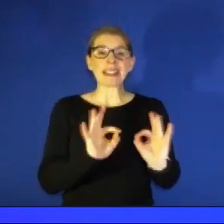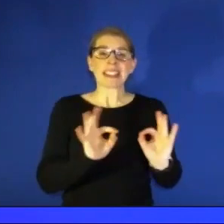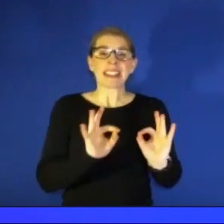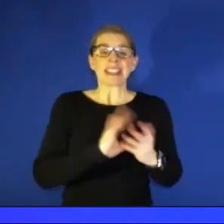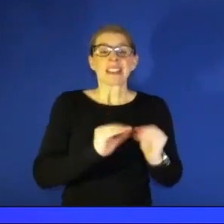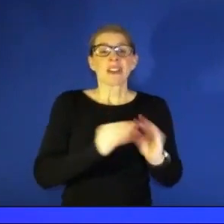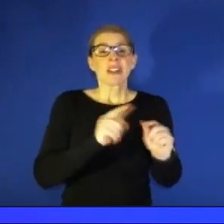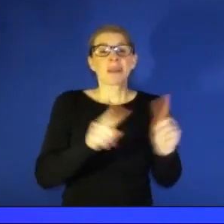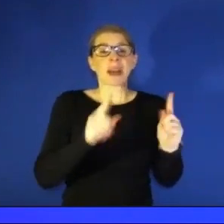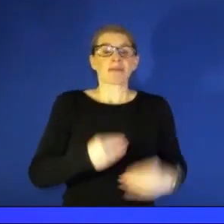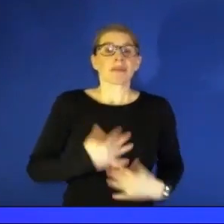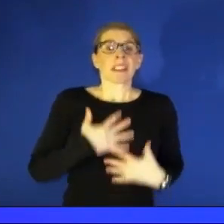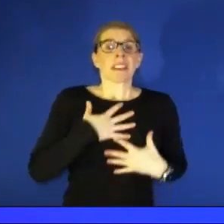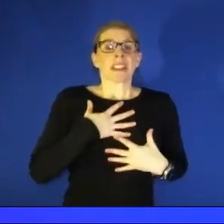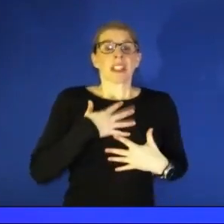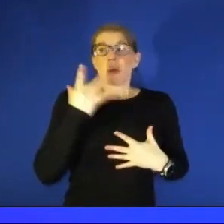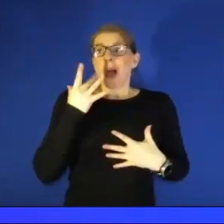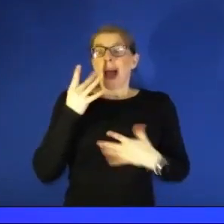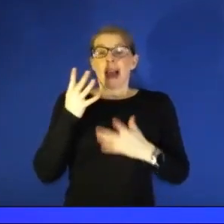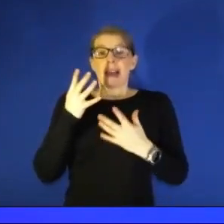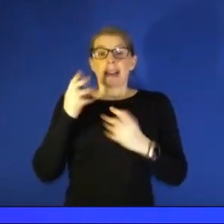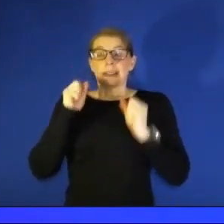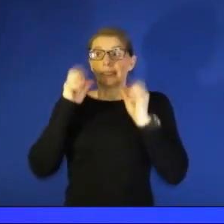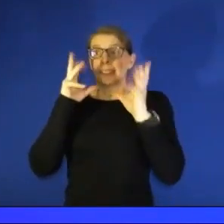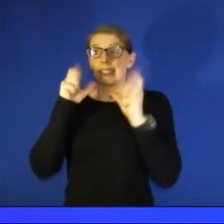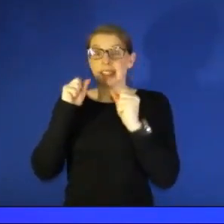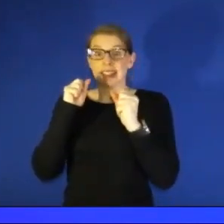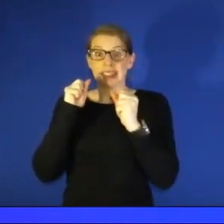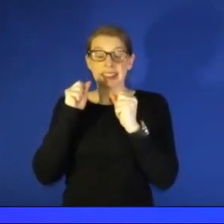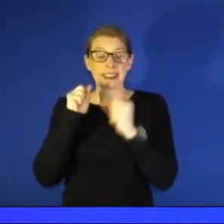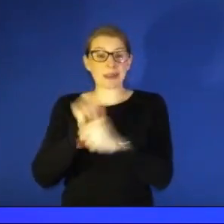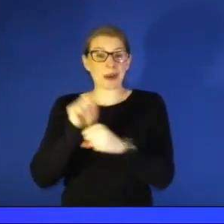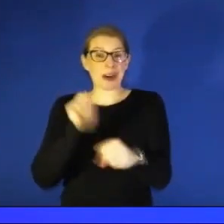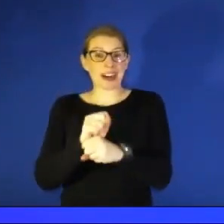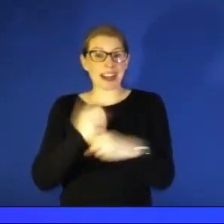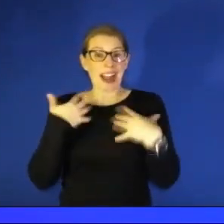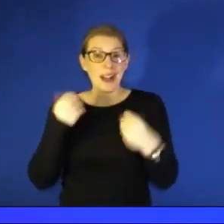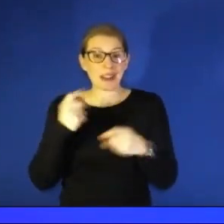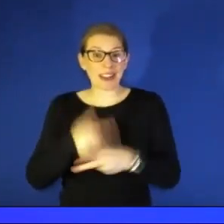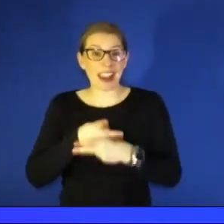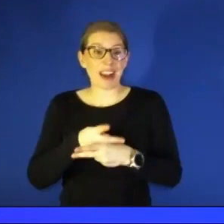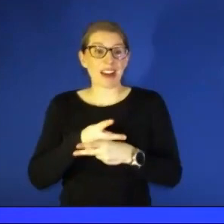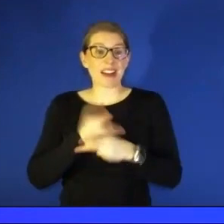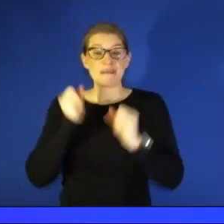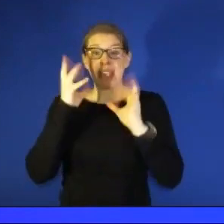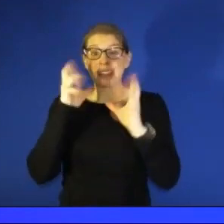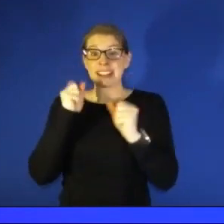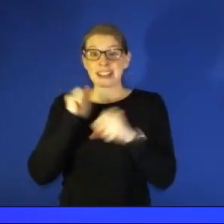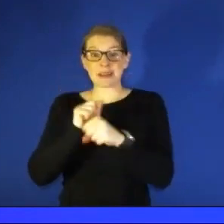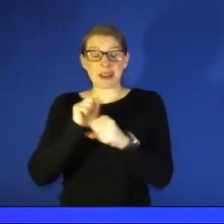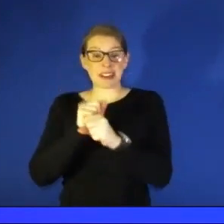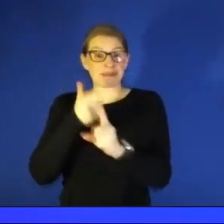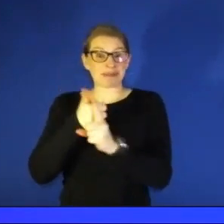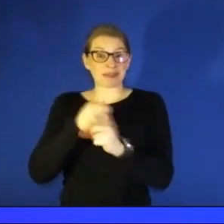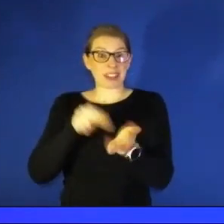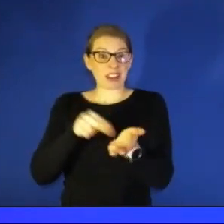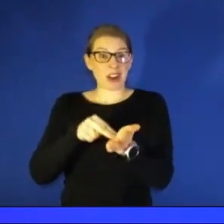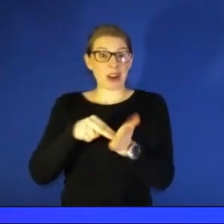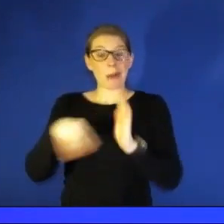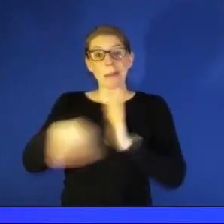up why it's so amazing to work in healthcare, why it's amazing to be a nurse, whether it's the ringing of the